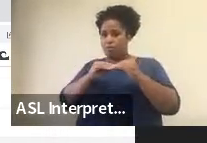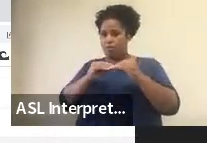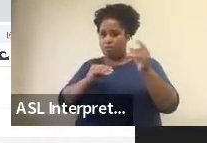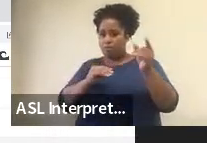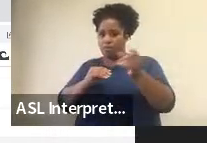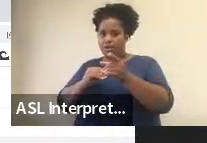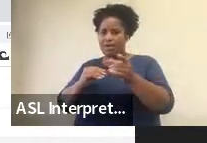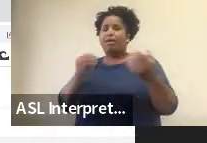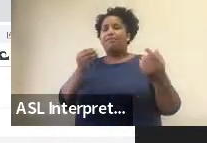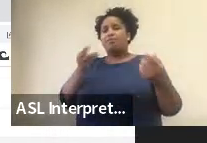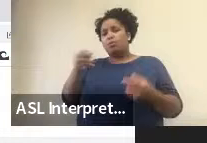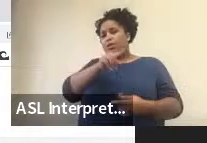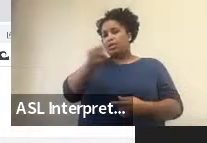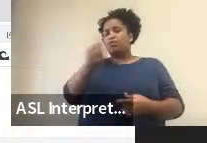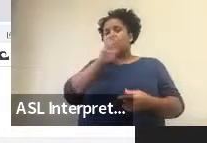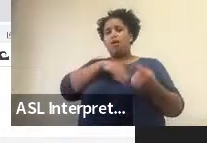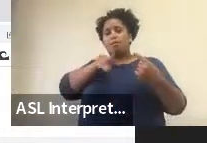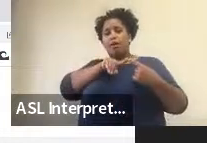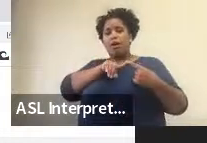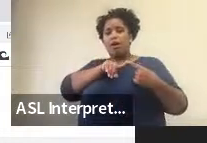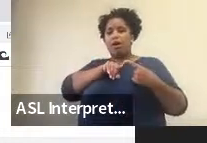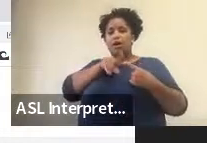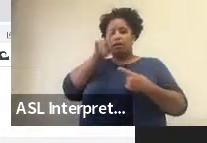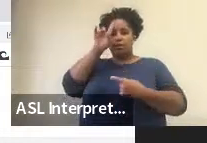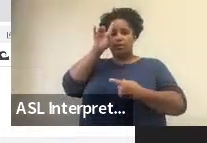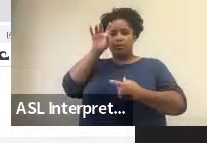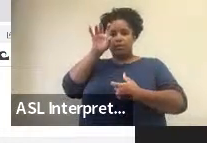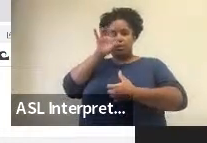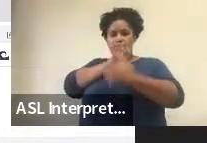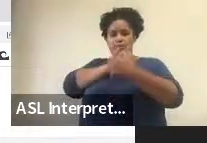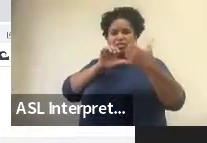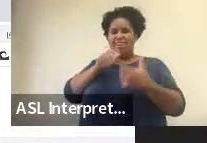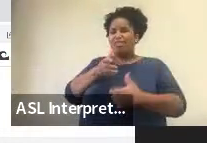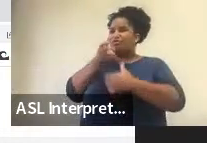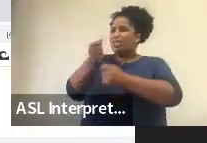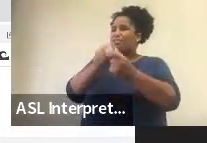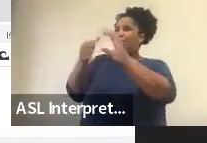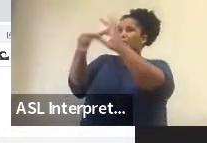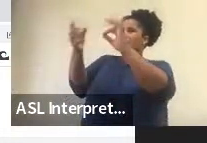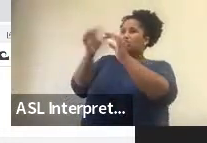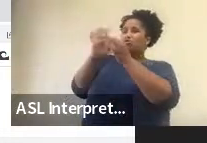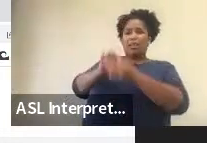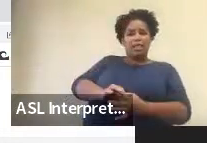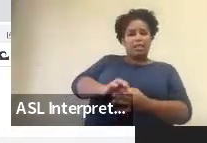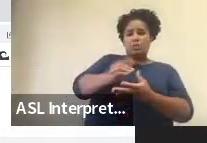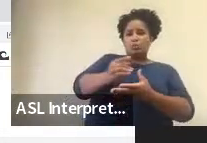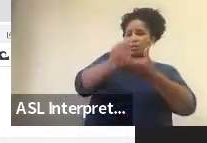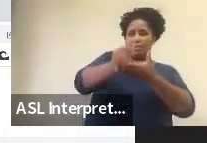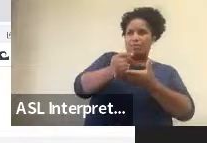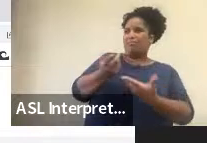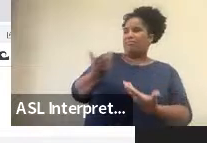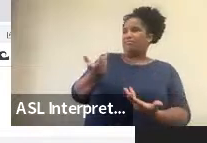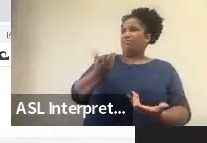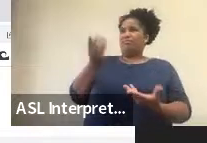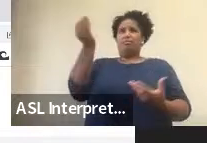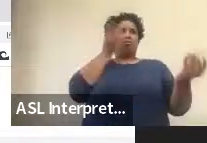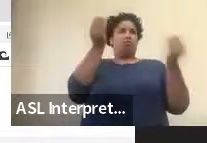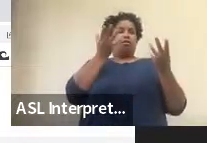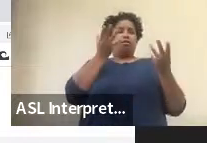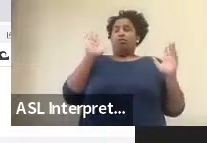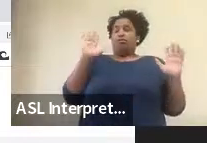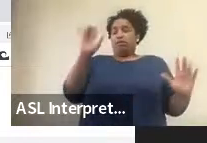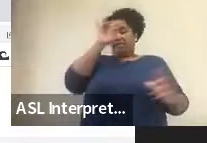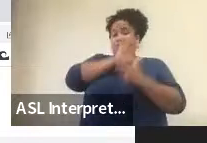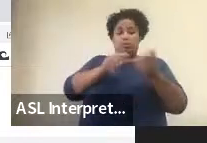some talk about confusion and mistrust around messaging about treatments. Yeah, and talked about